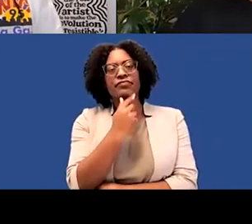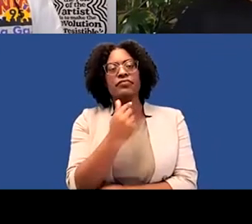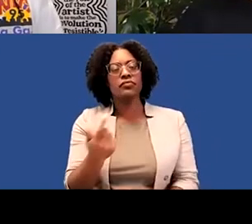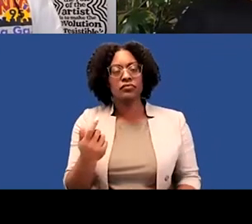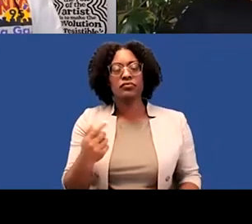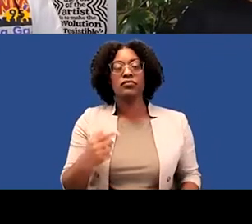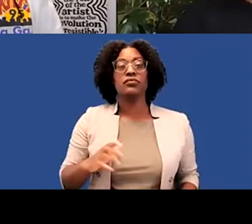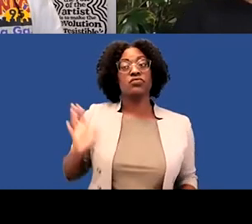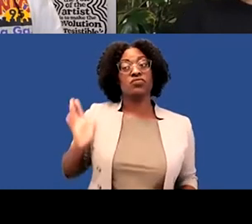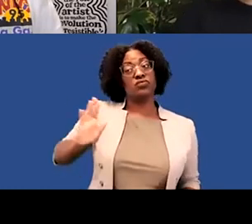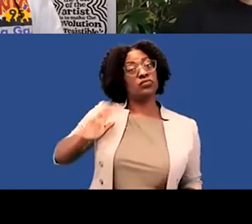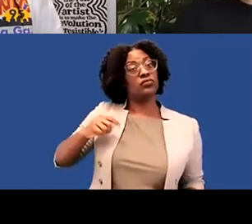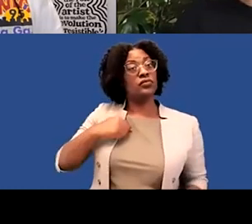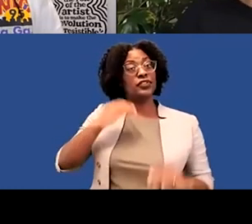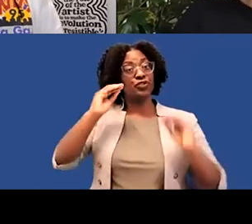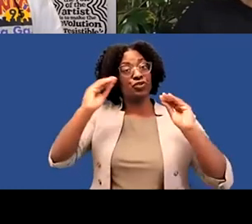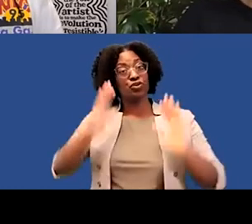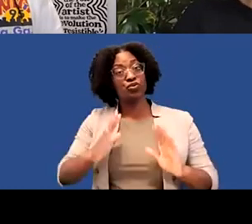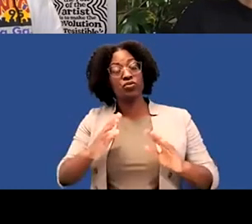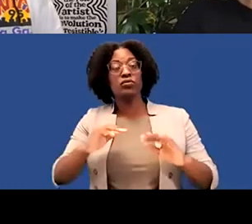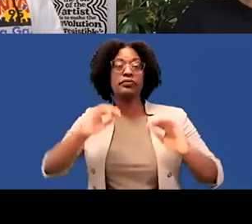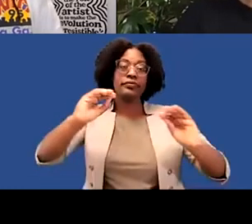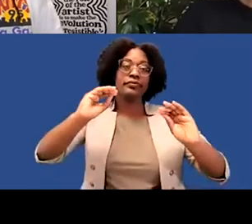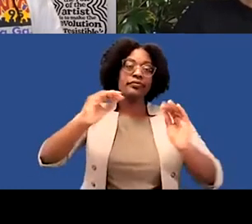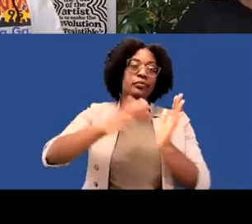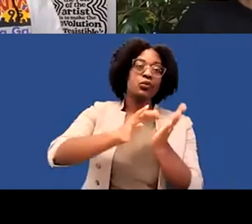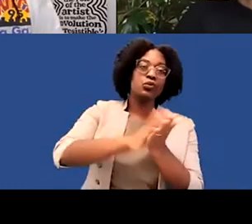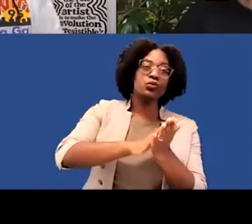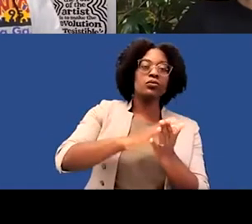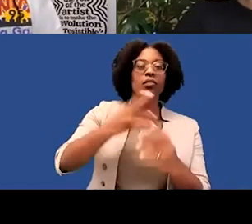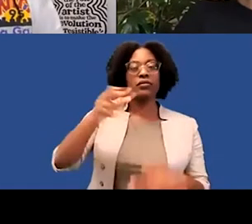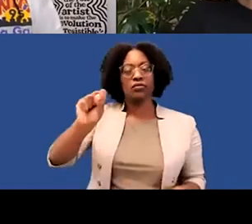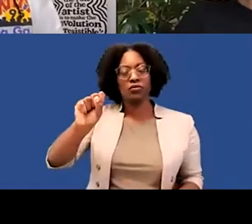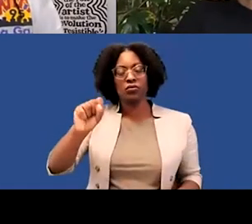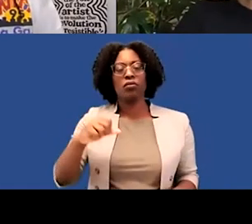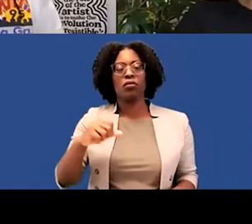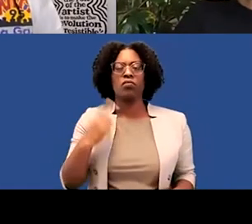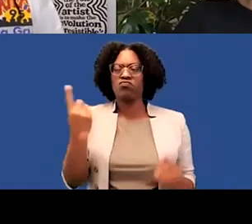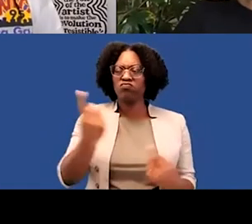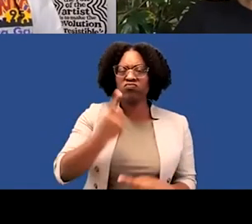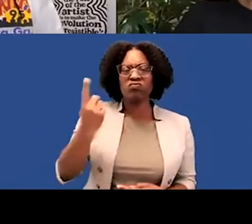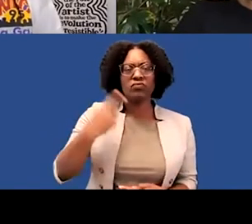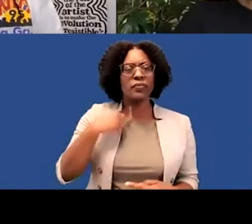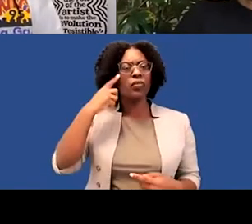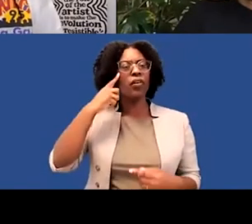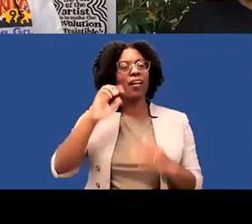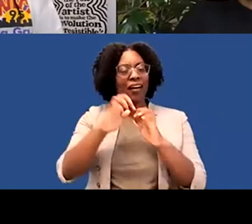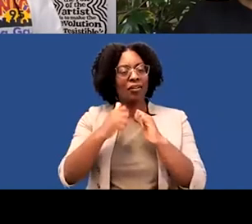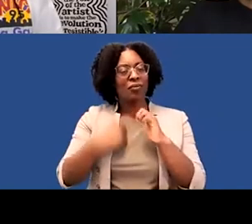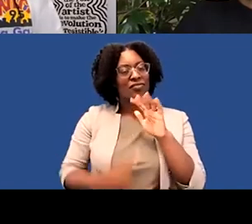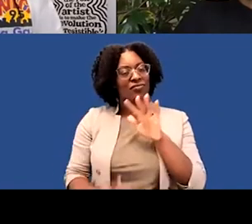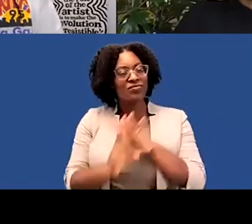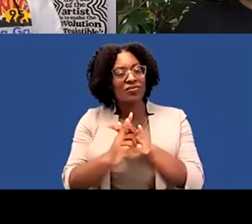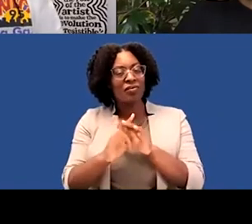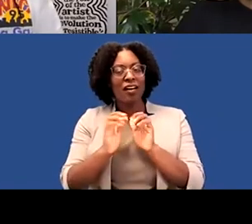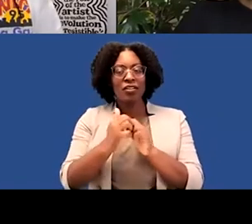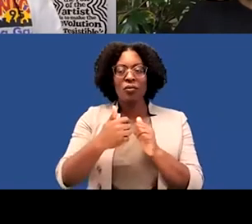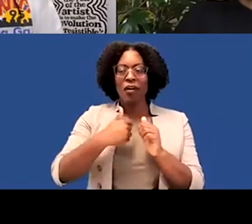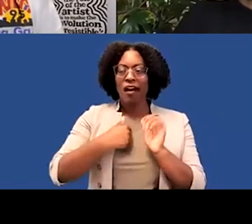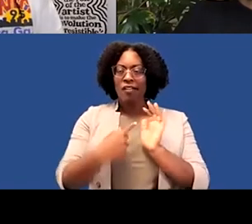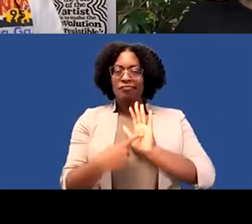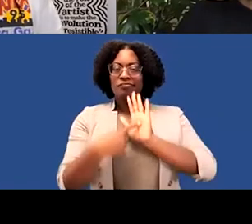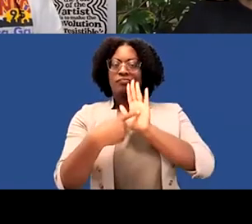school teacher. So I very much thinking about like the ways that we show up and present ourselves. Like I was very